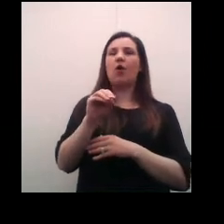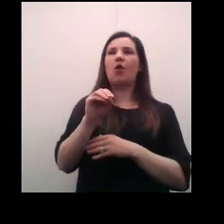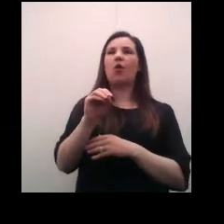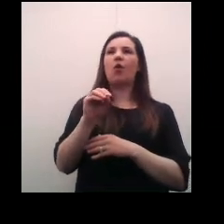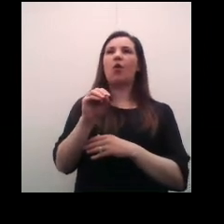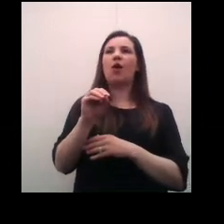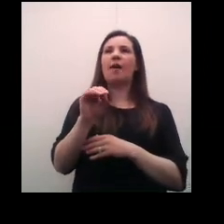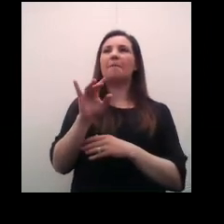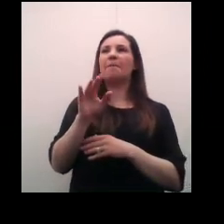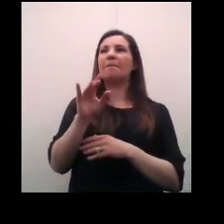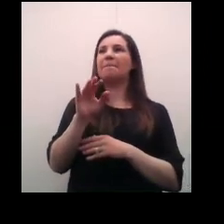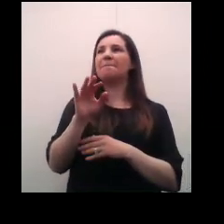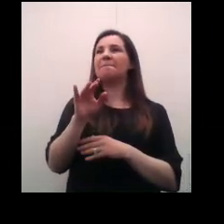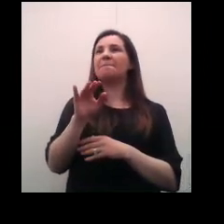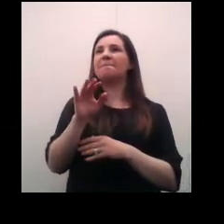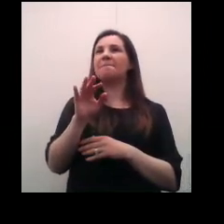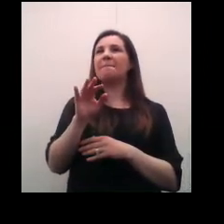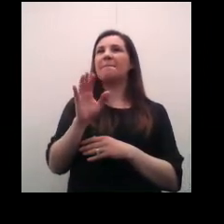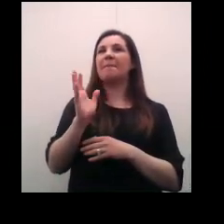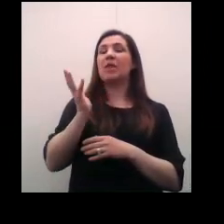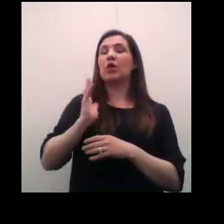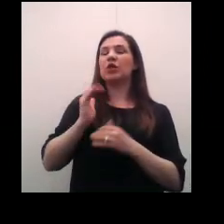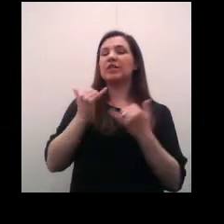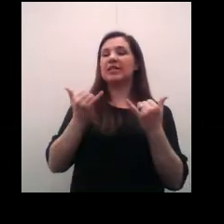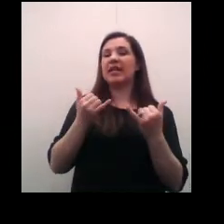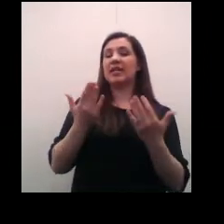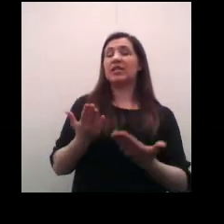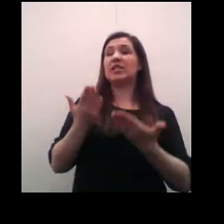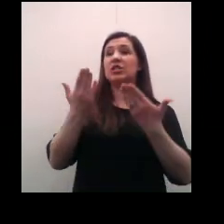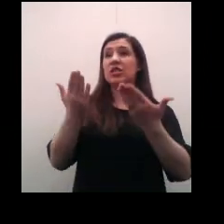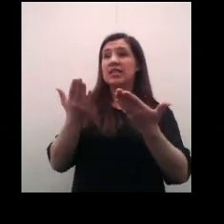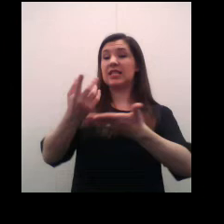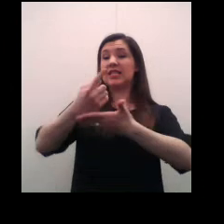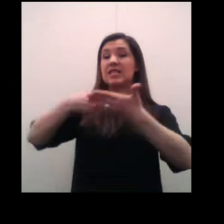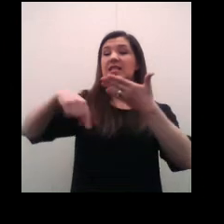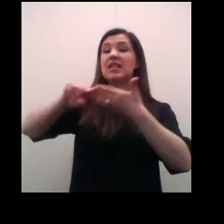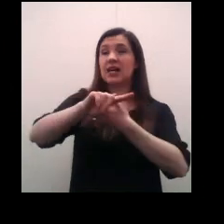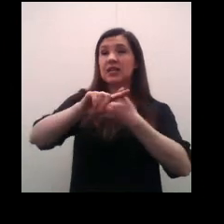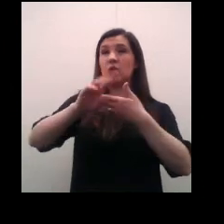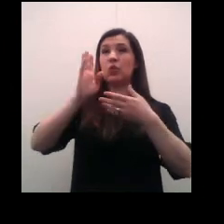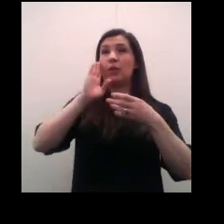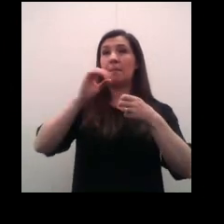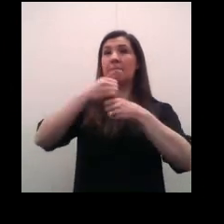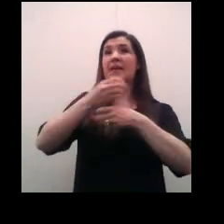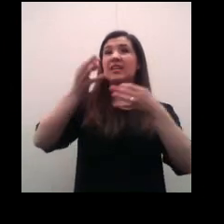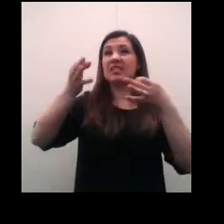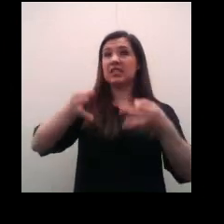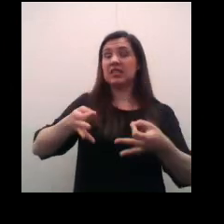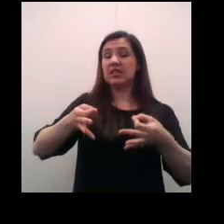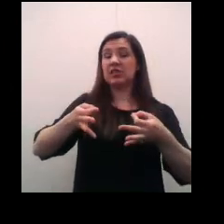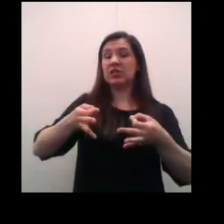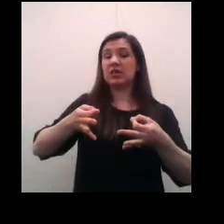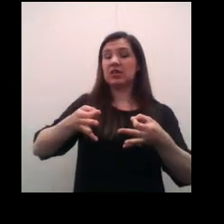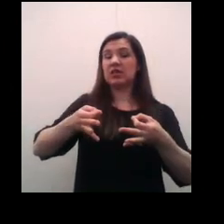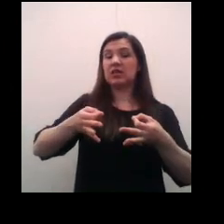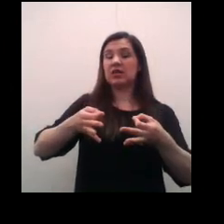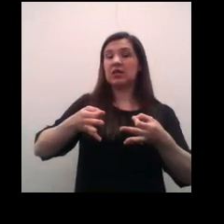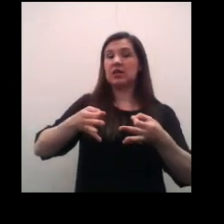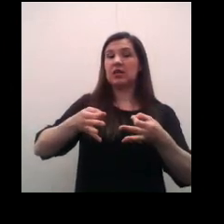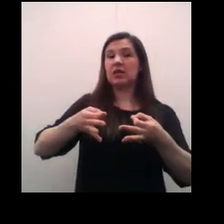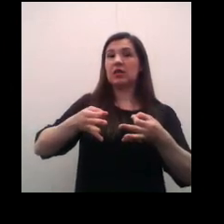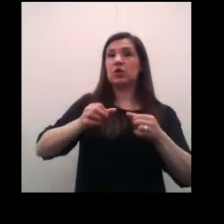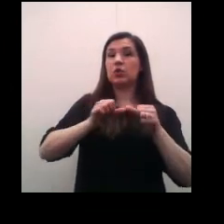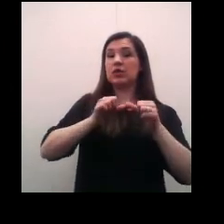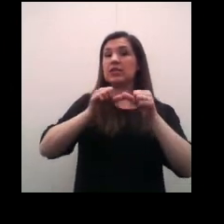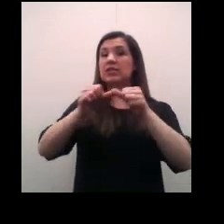Governor Cuomo earlier today suggested that by next week he would make a decision on whether to extend New York